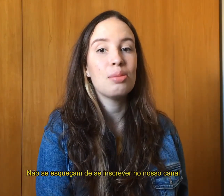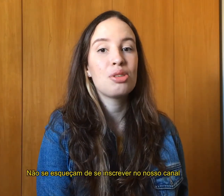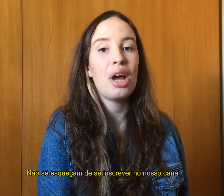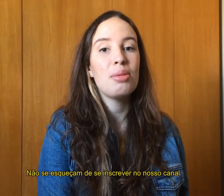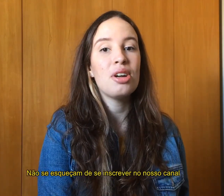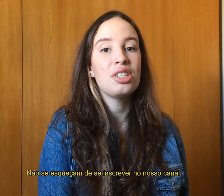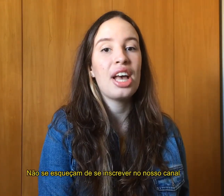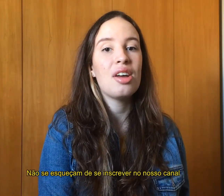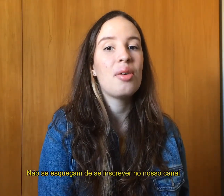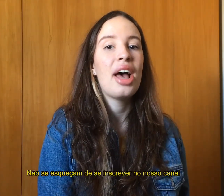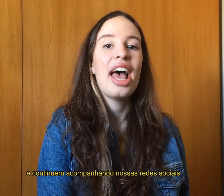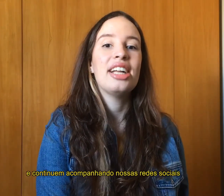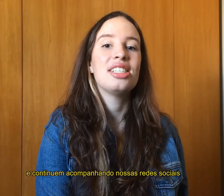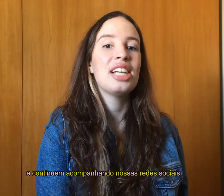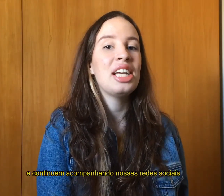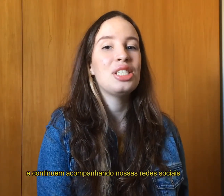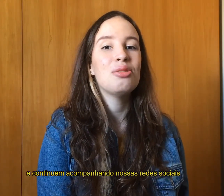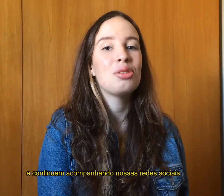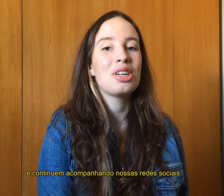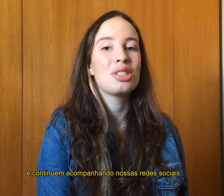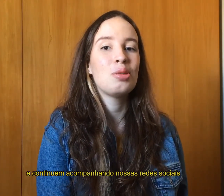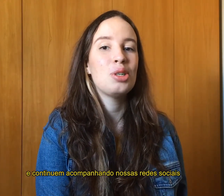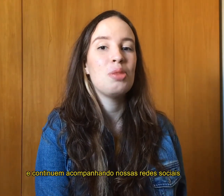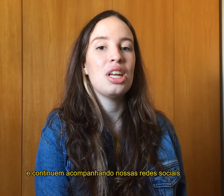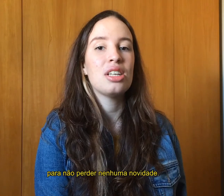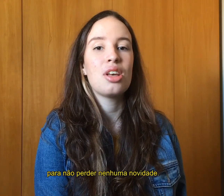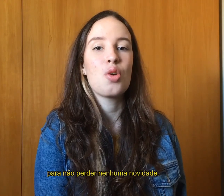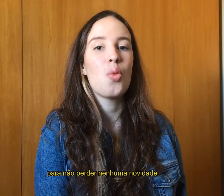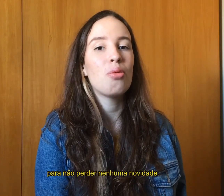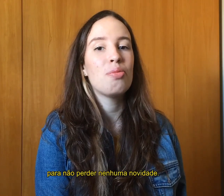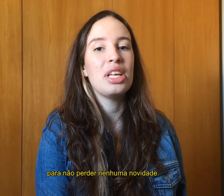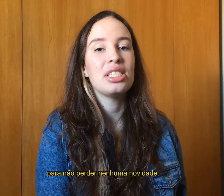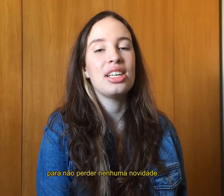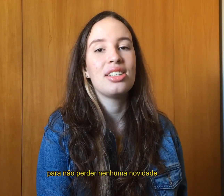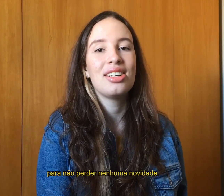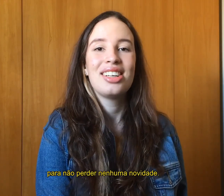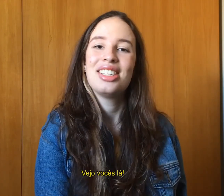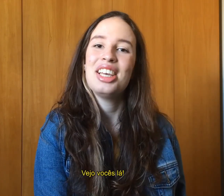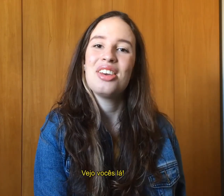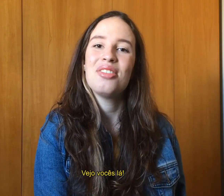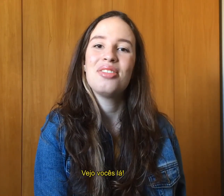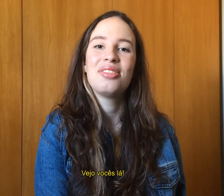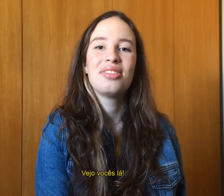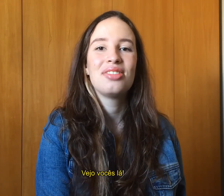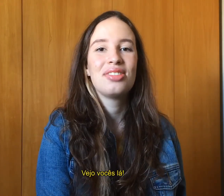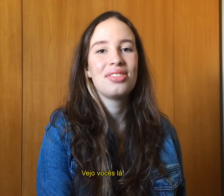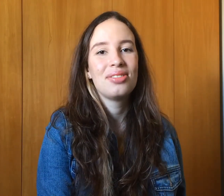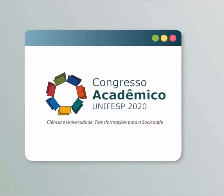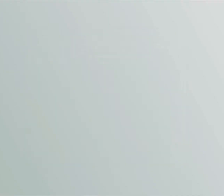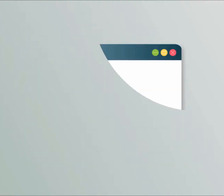forget to subscribe in our channel and stay tuned to our social media so you won't miss it. See you!